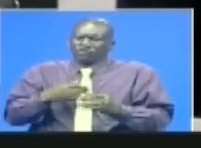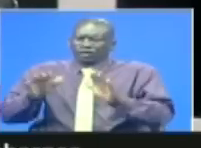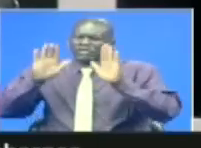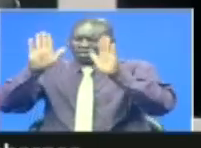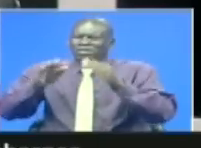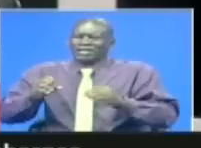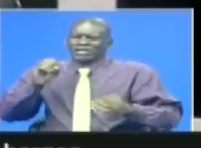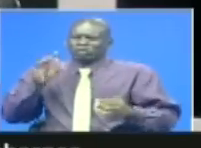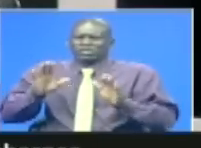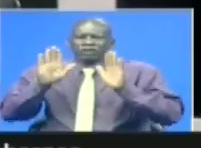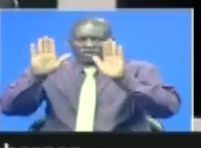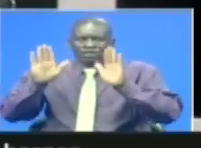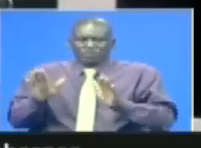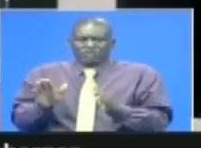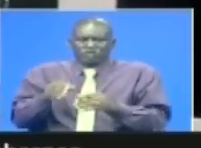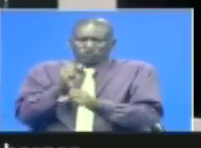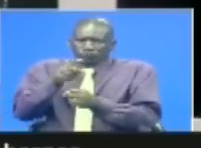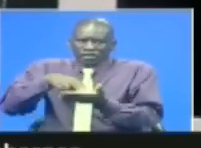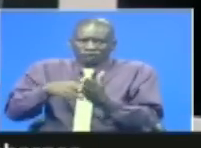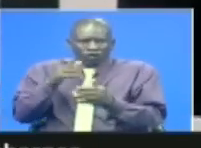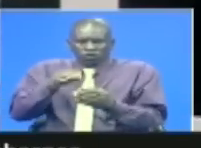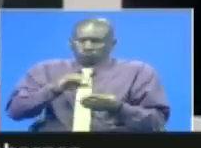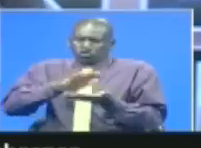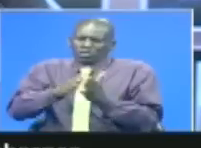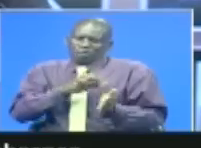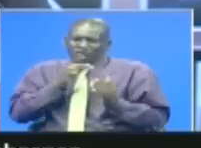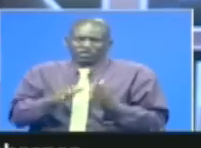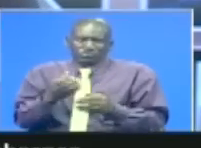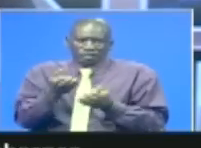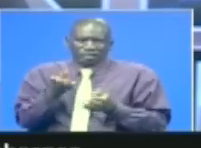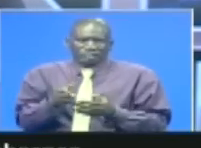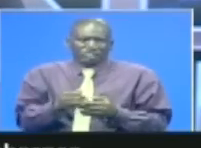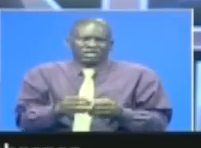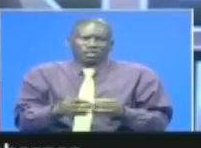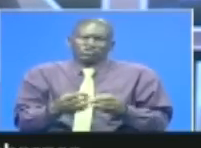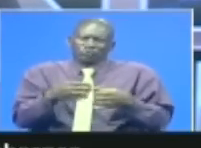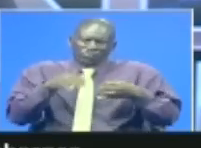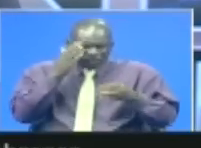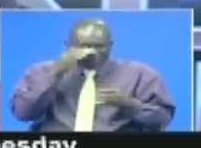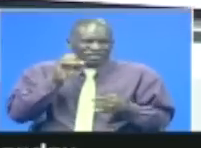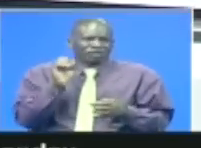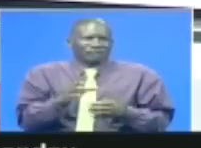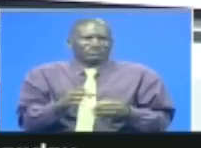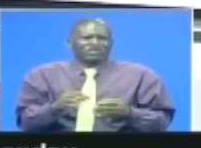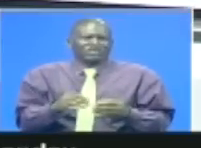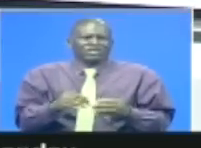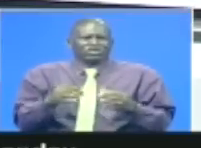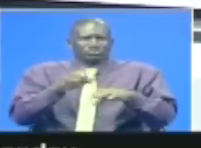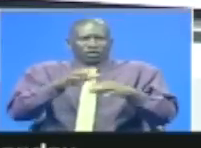looks very expensive campaign. Does it mean that for you to be governor, you need to have... It looks expensive. You need to have... Again, I love the choice of your